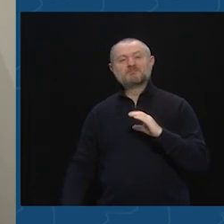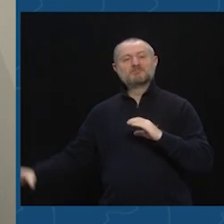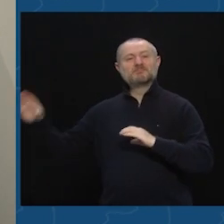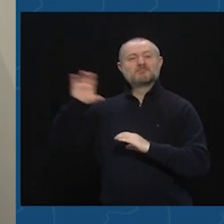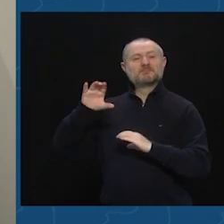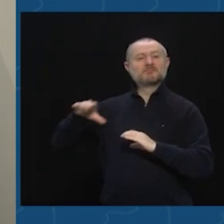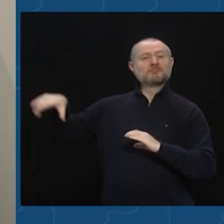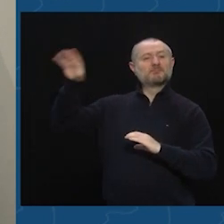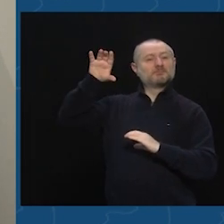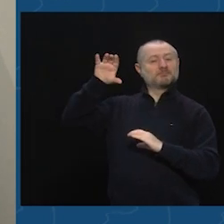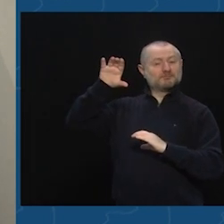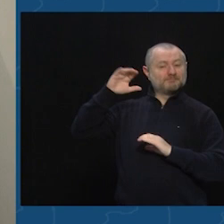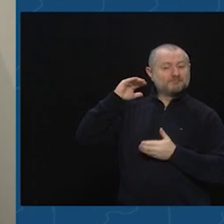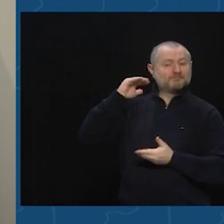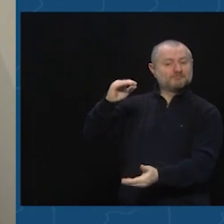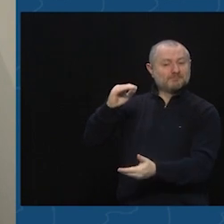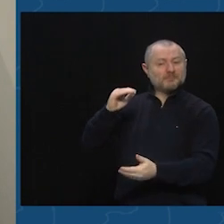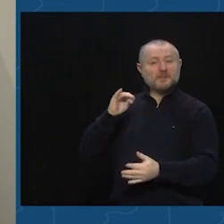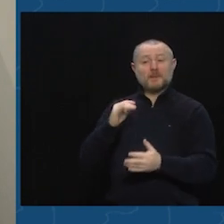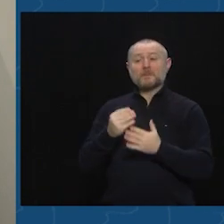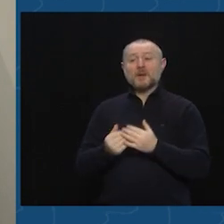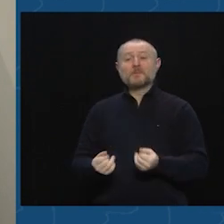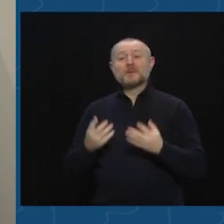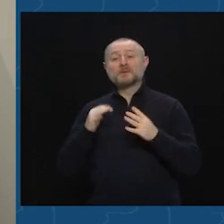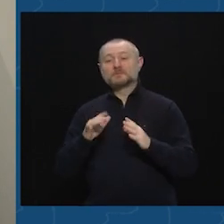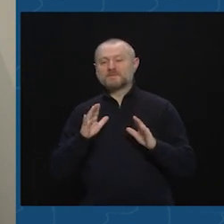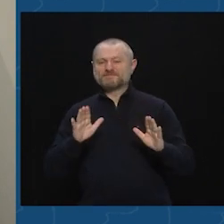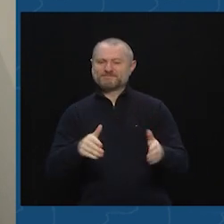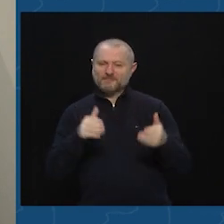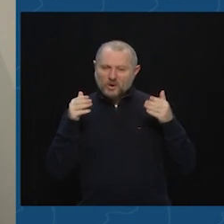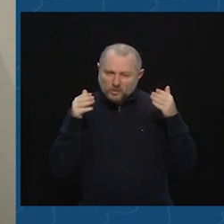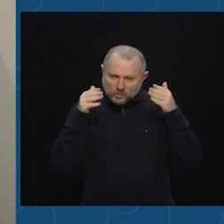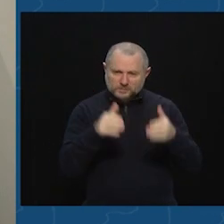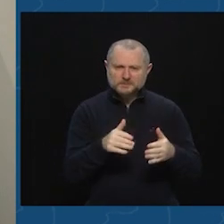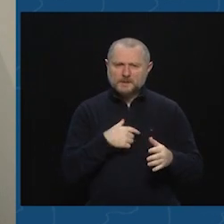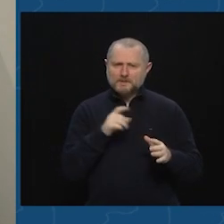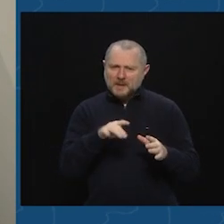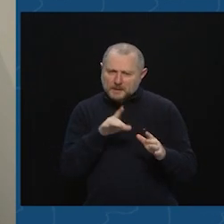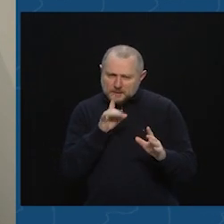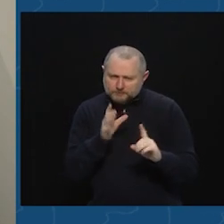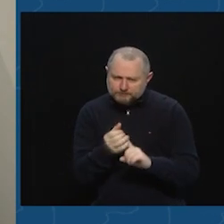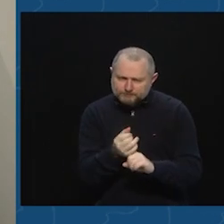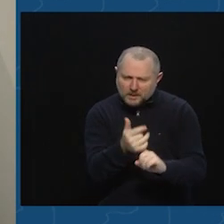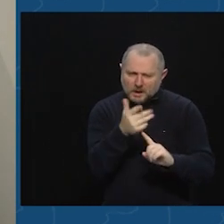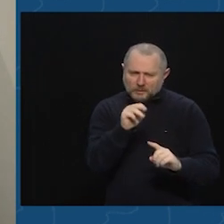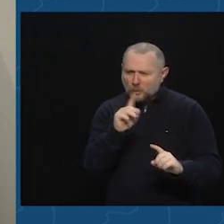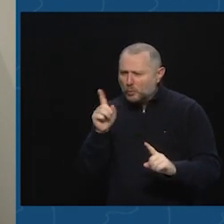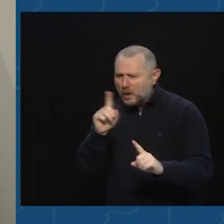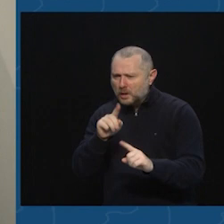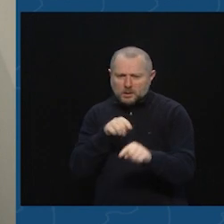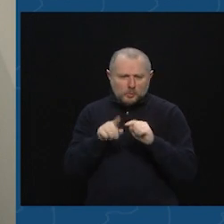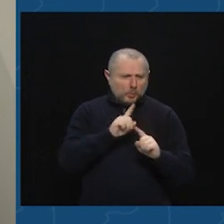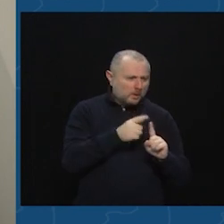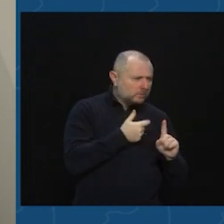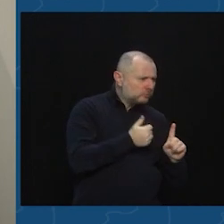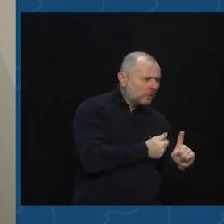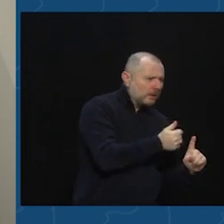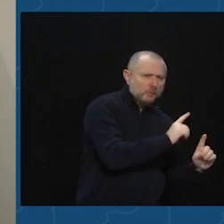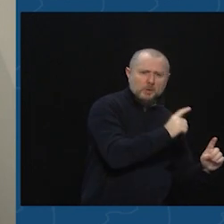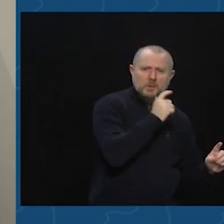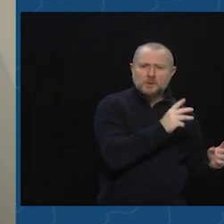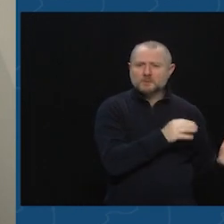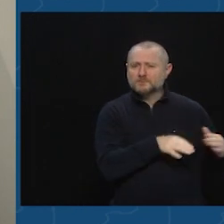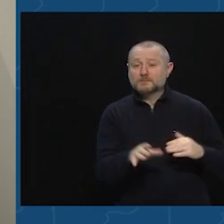crime gun tracing efforts here with the state police. But also, that's one side of the equation. What's happening in these